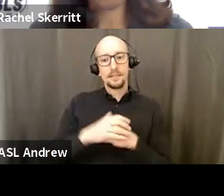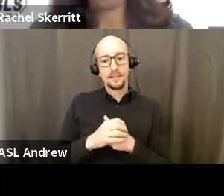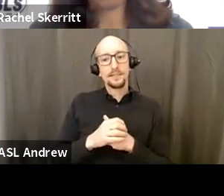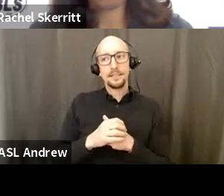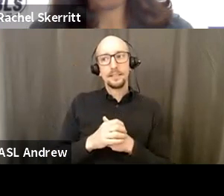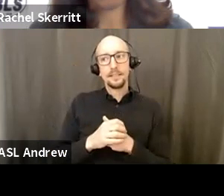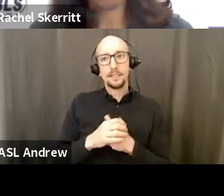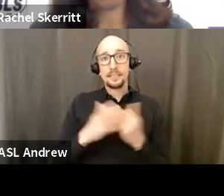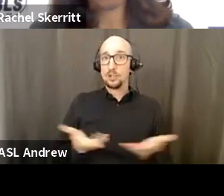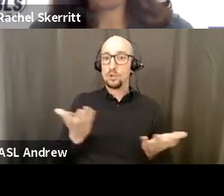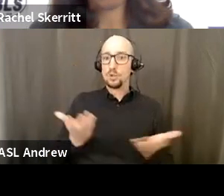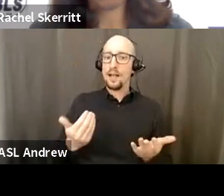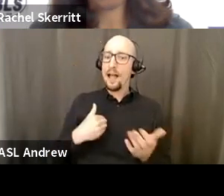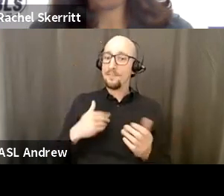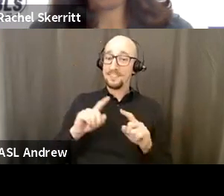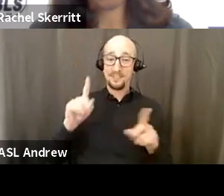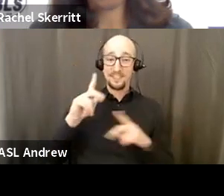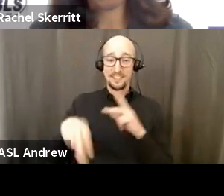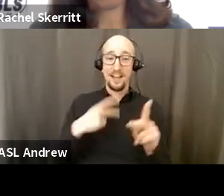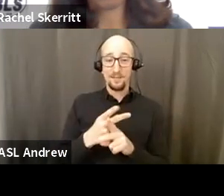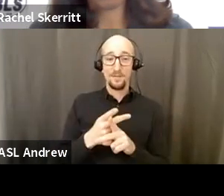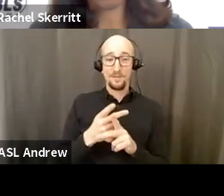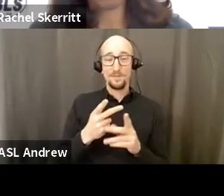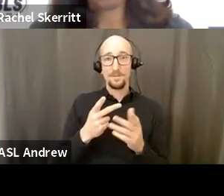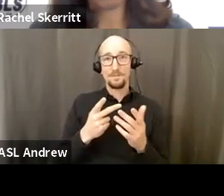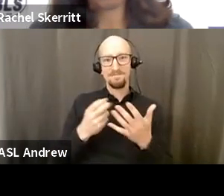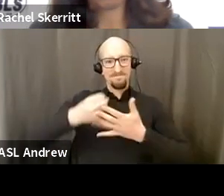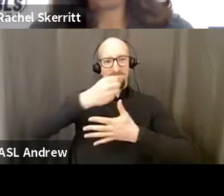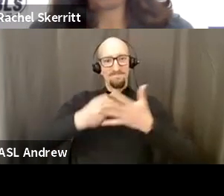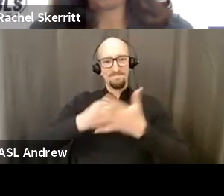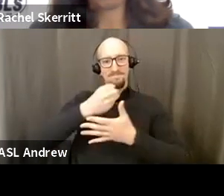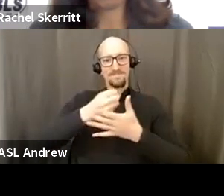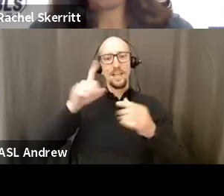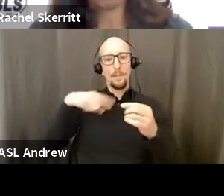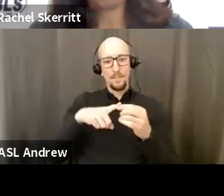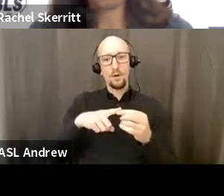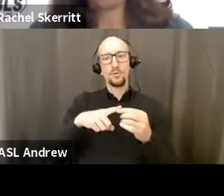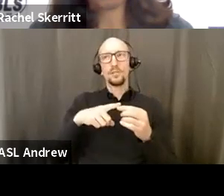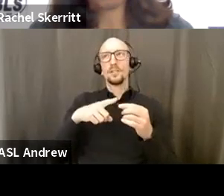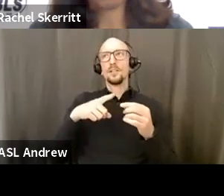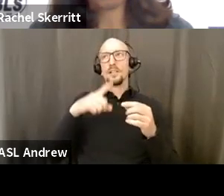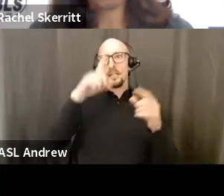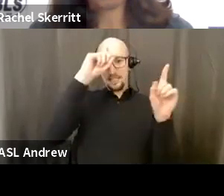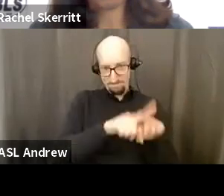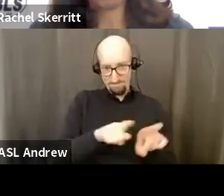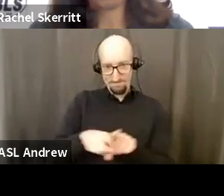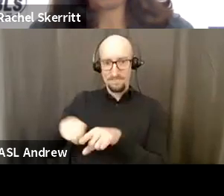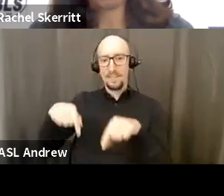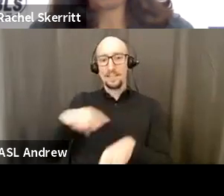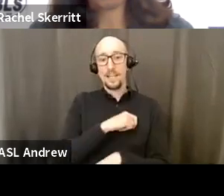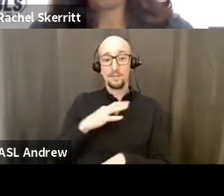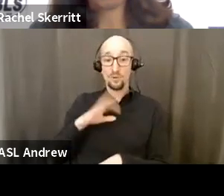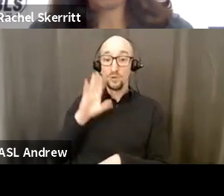of placement around the importance of consensus to this task force than there was maybe even 2 weeks